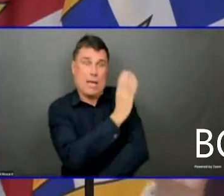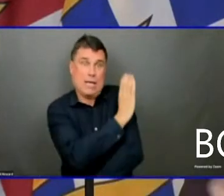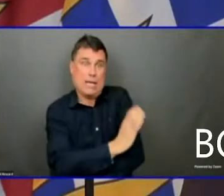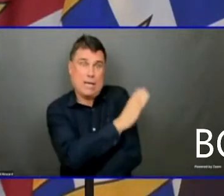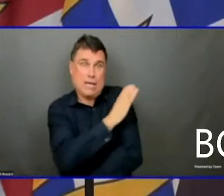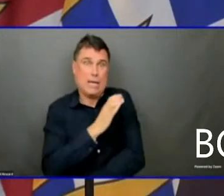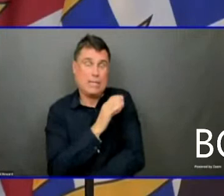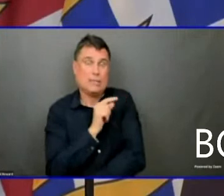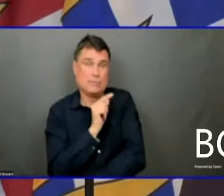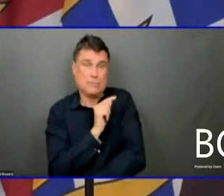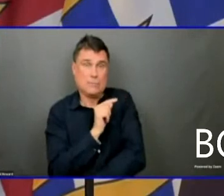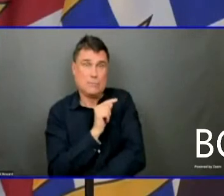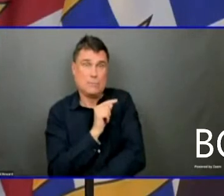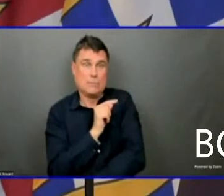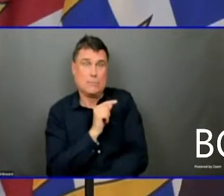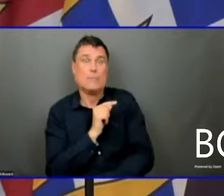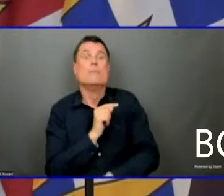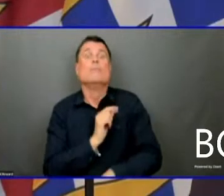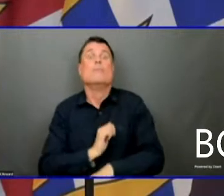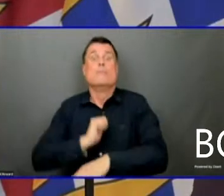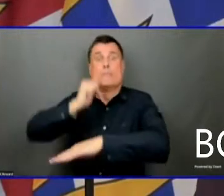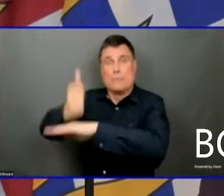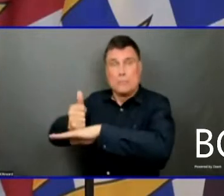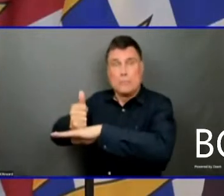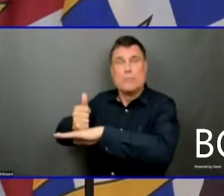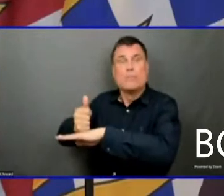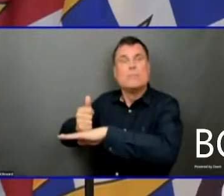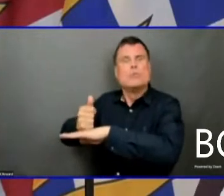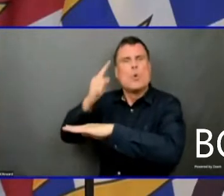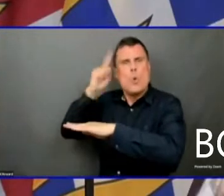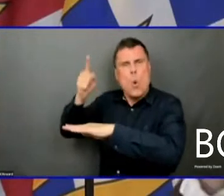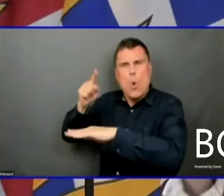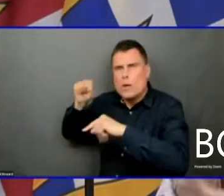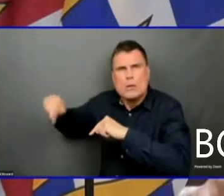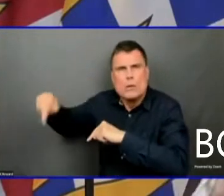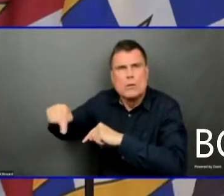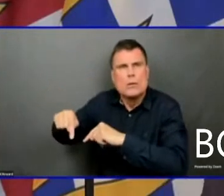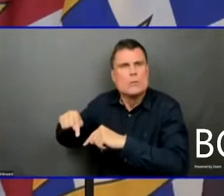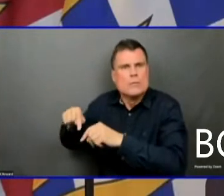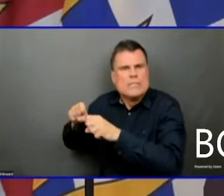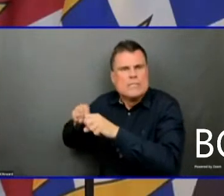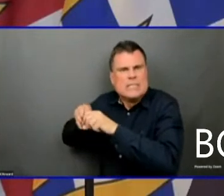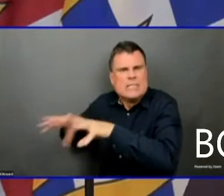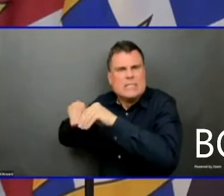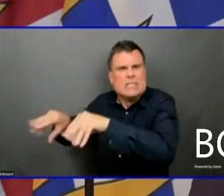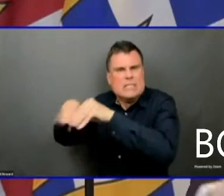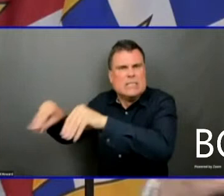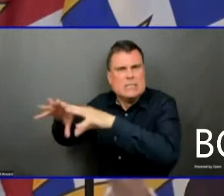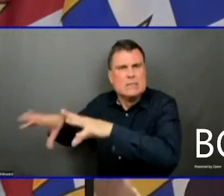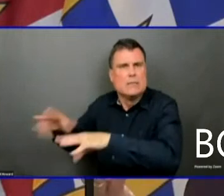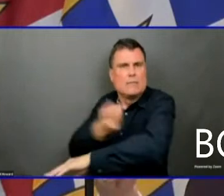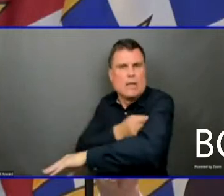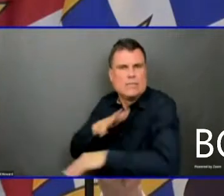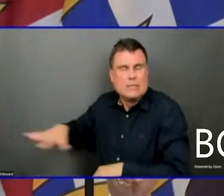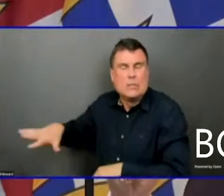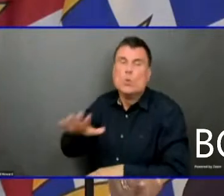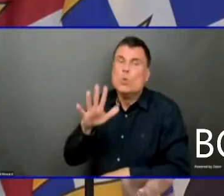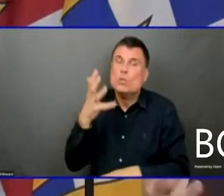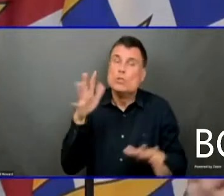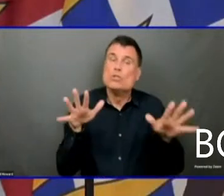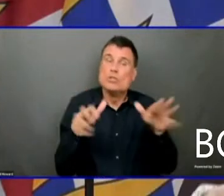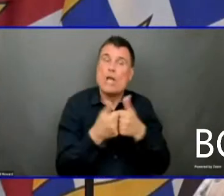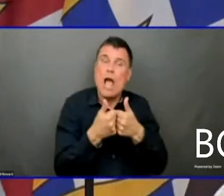expand. So it's much more challenging to bring vaccine by itself to different areas. That's why we're right